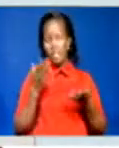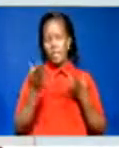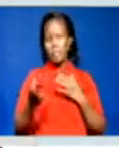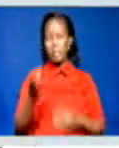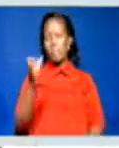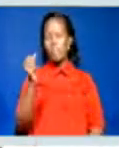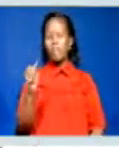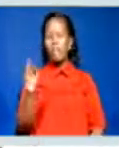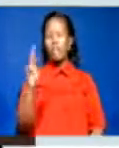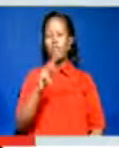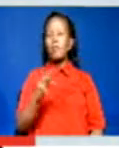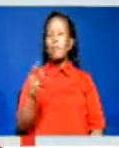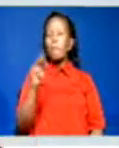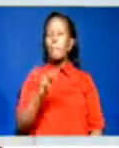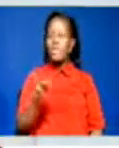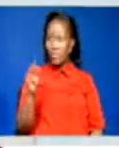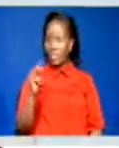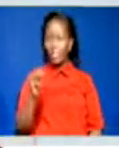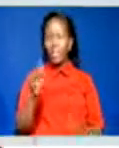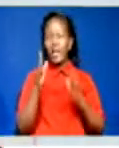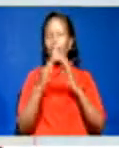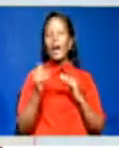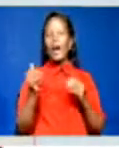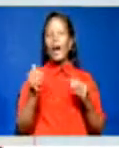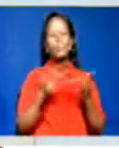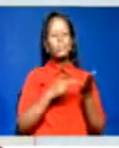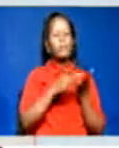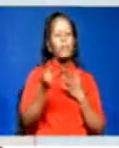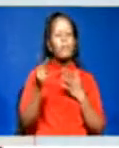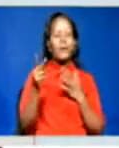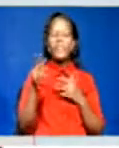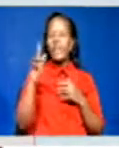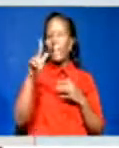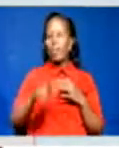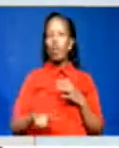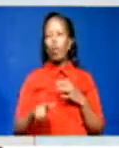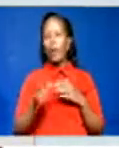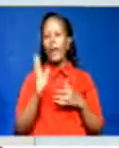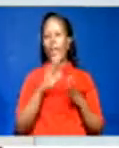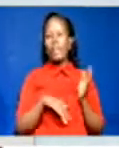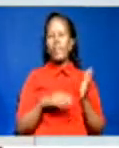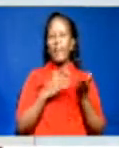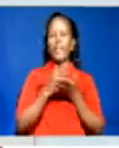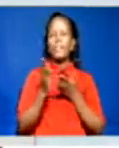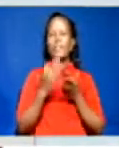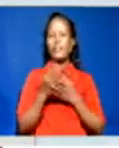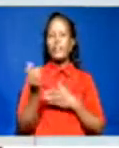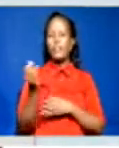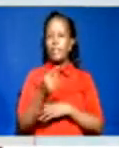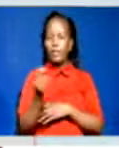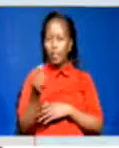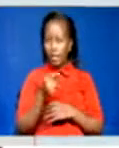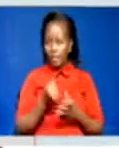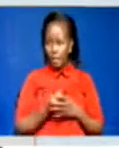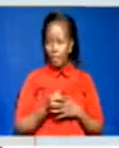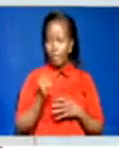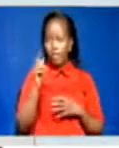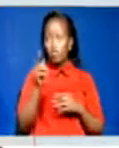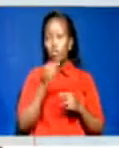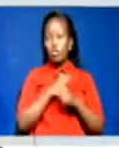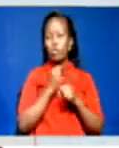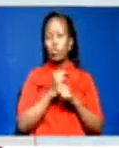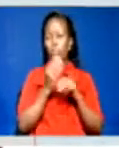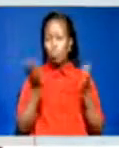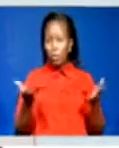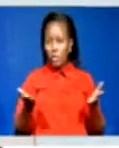that the mortgage repayments are way lower compared to the rent. What do you do as a sensible person? You'd rather own that house in the first